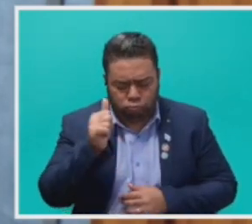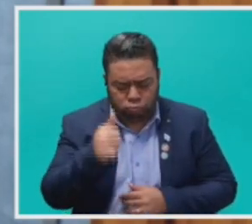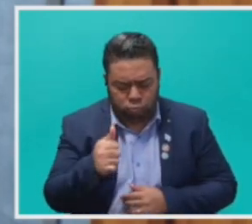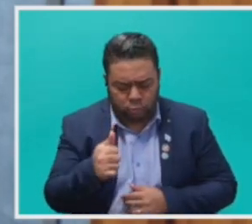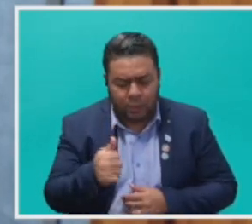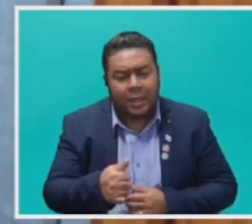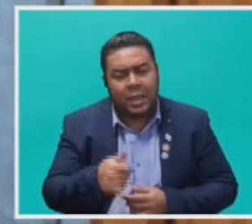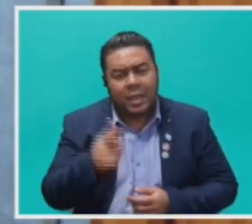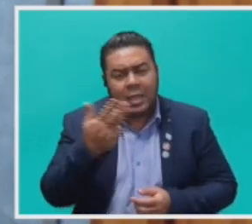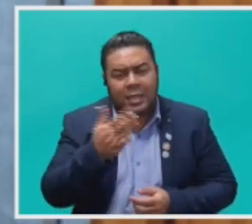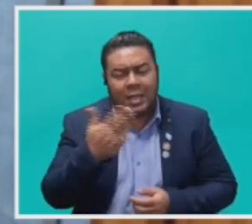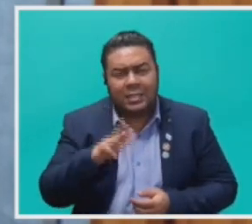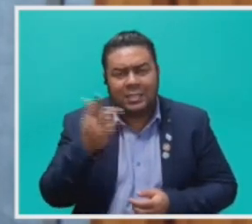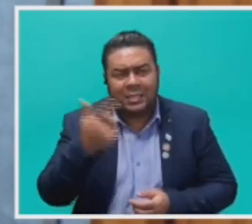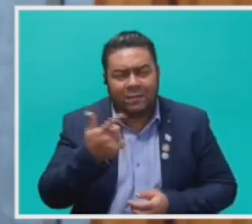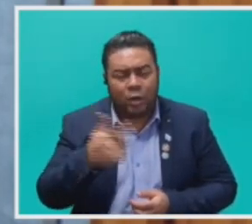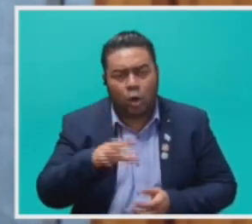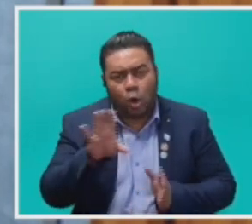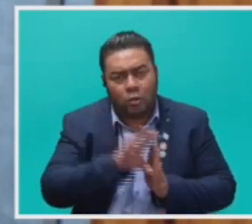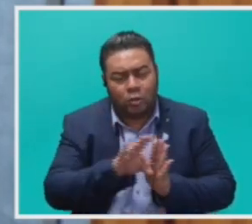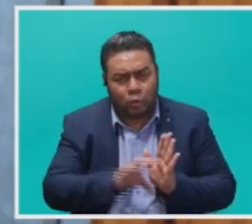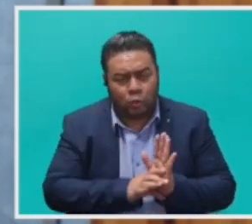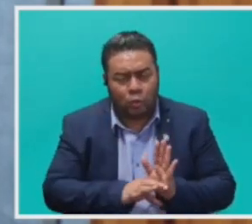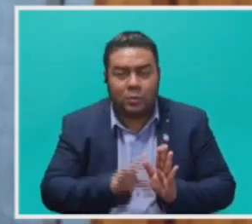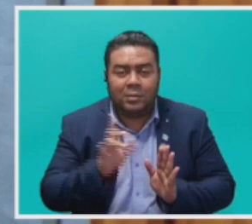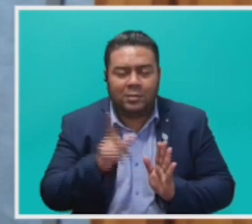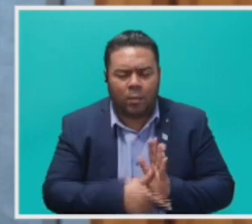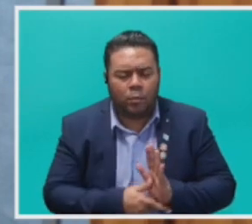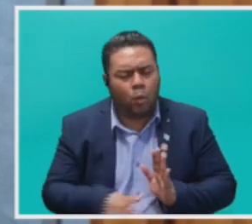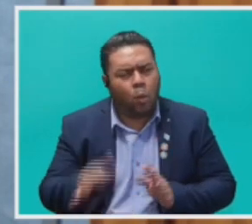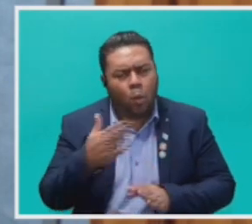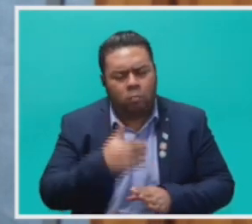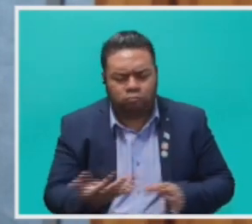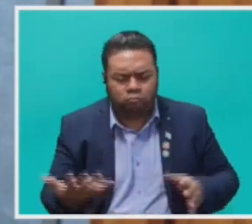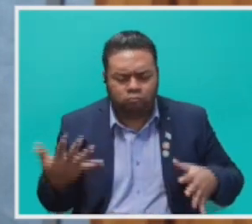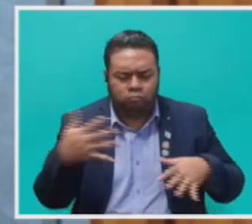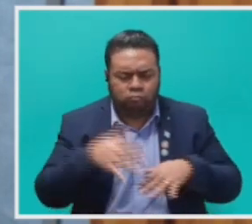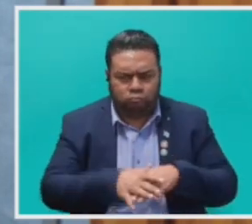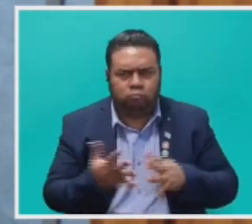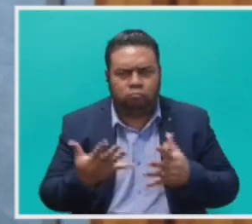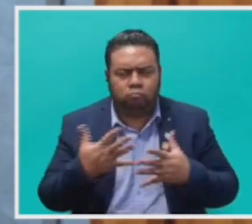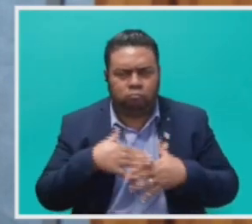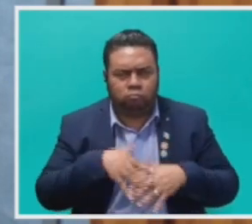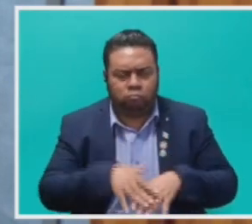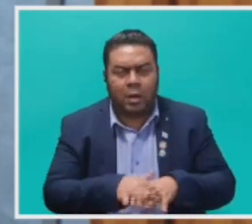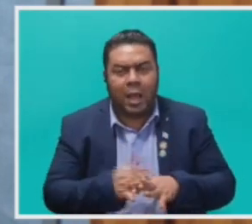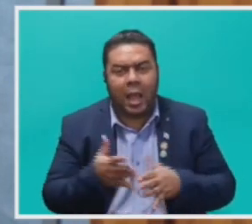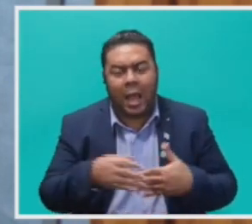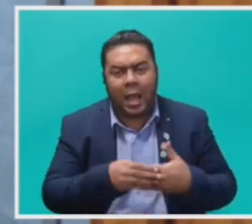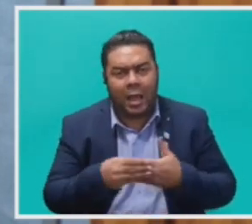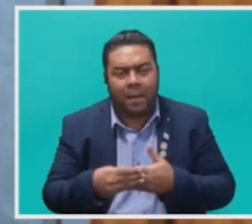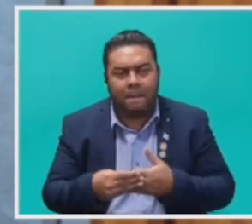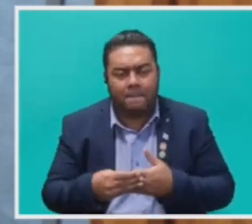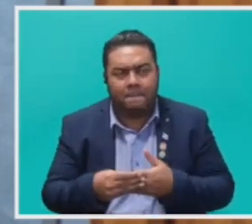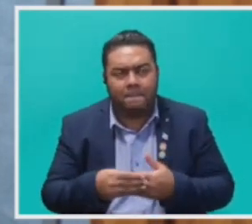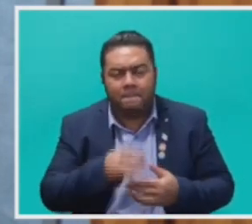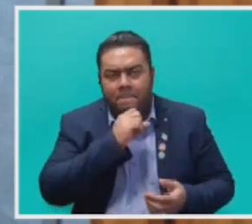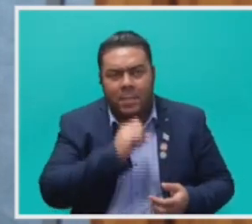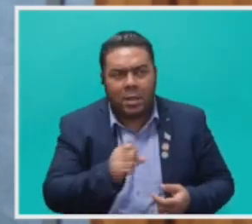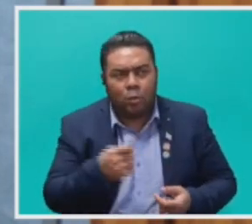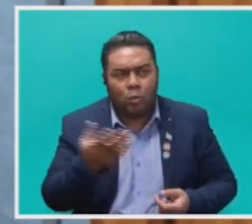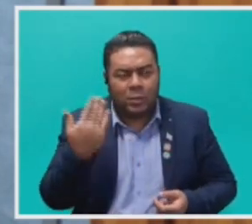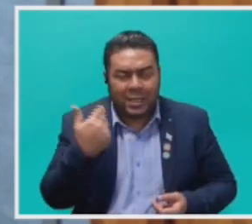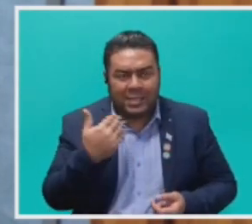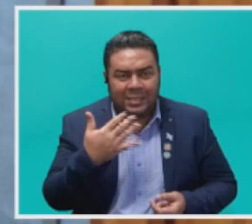of the 1997 Constitution was a time when all sides of this House came together under the leadership of the man who was